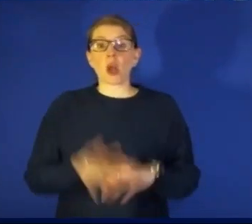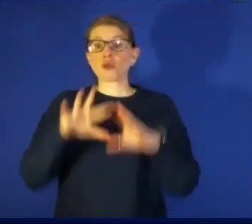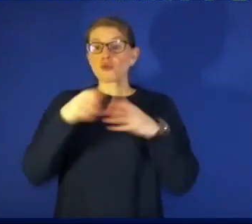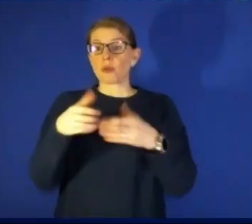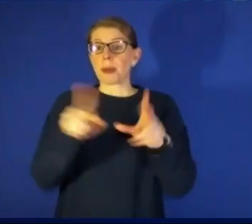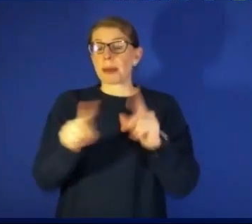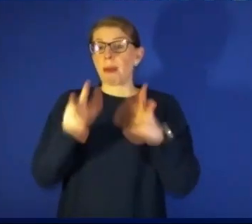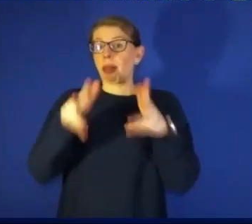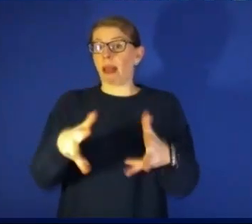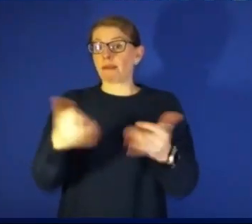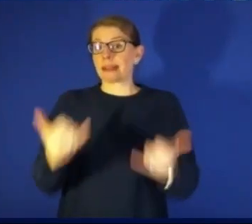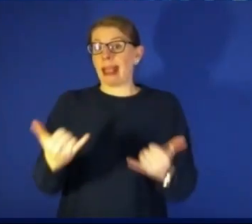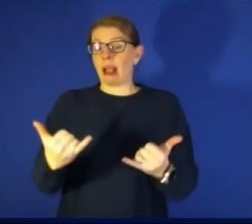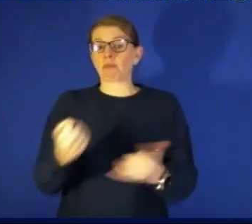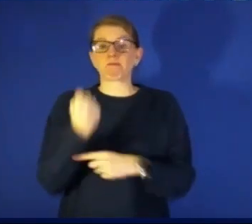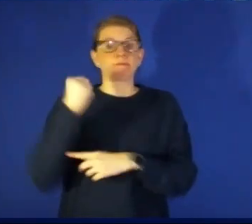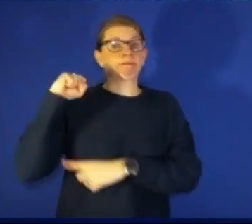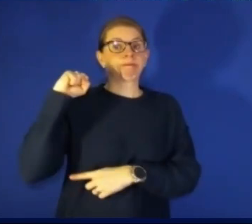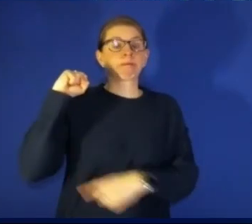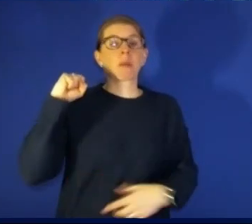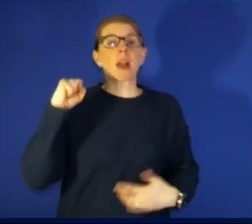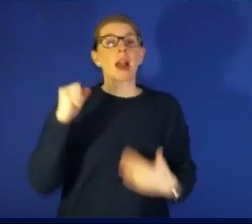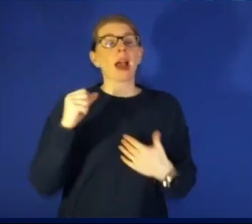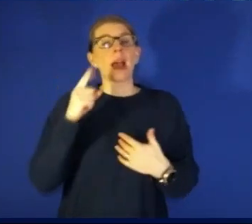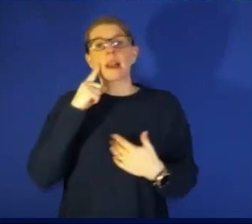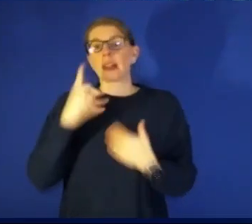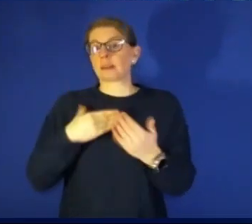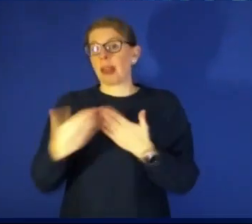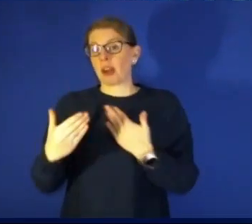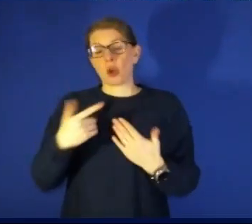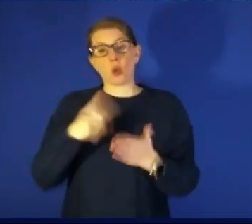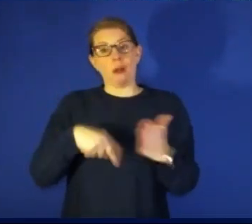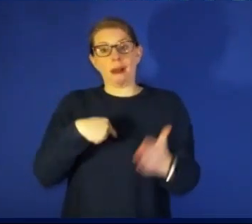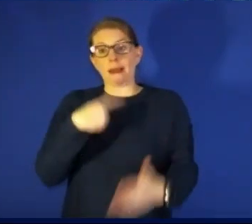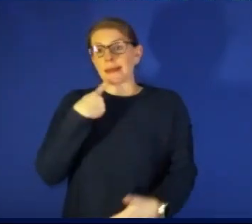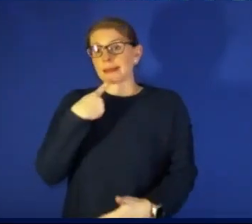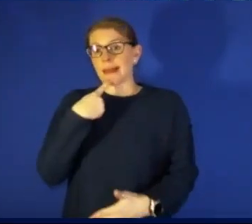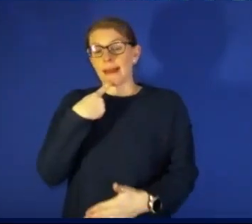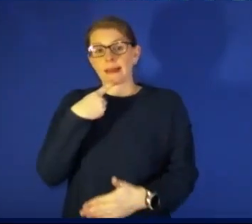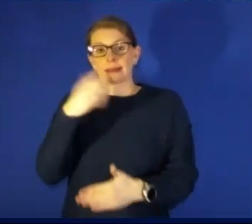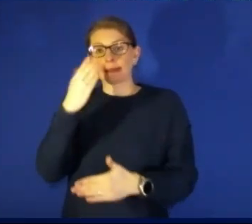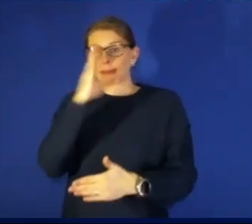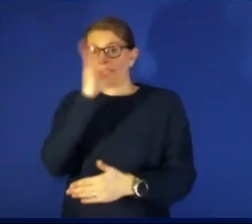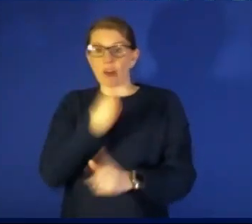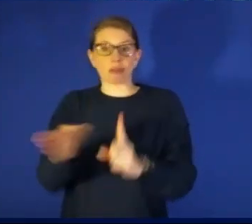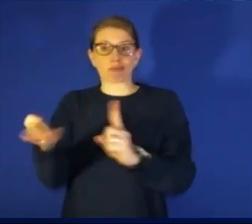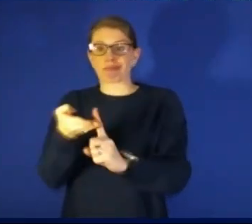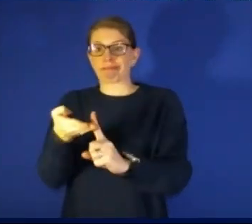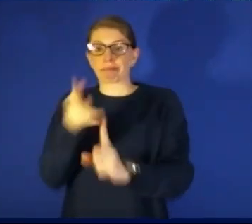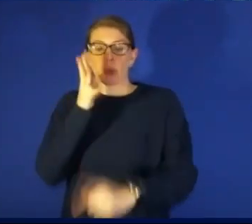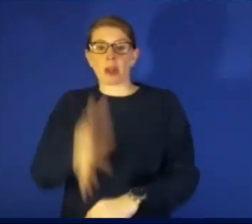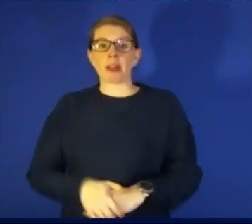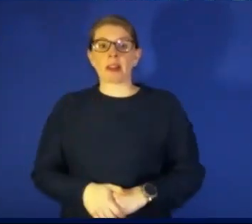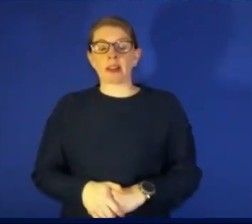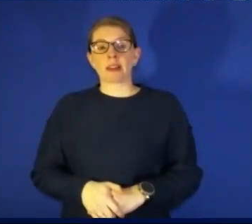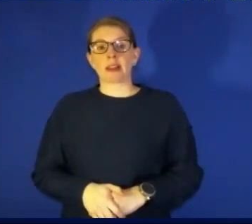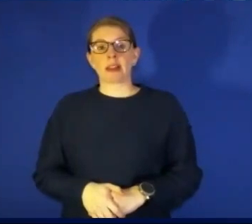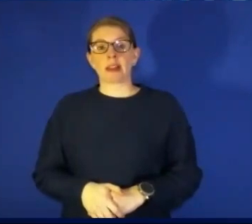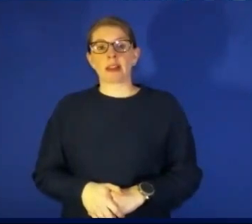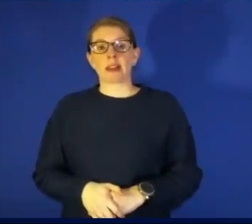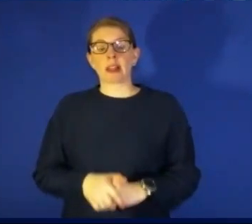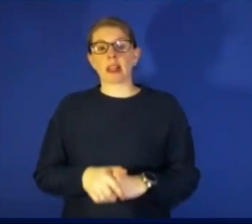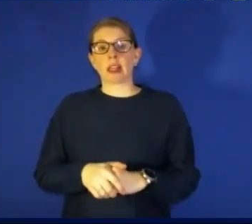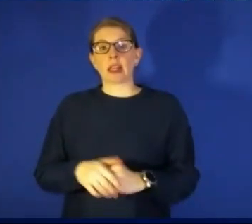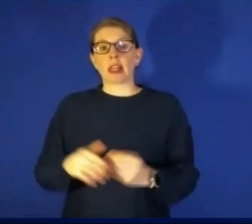now that are resistant to it, and I think no matter what I say are not going to get it. And in the next breath, I'll give them a new medication for